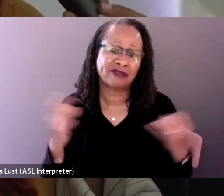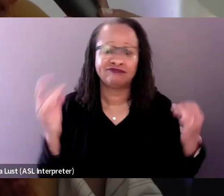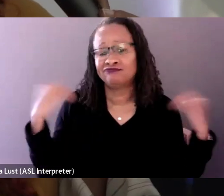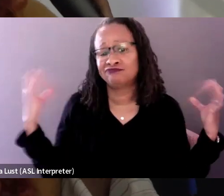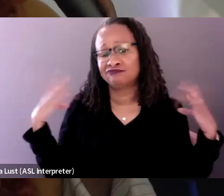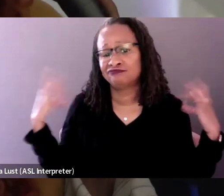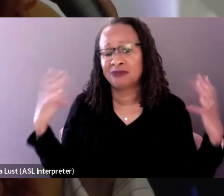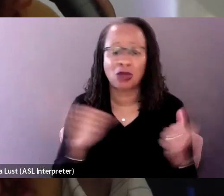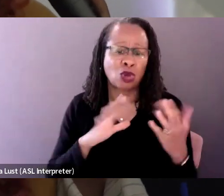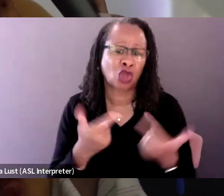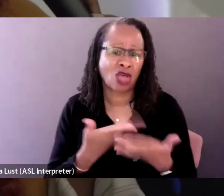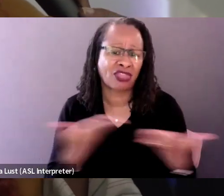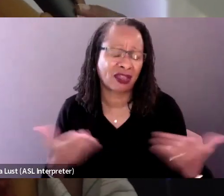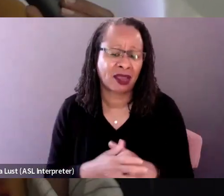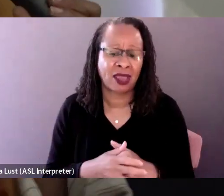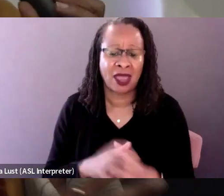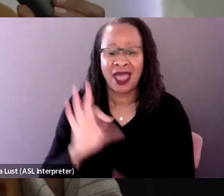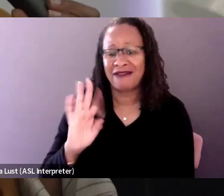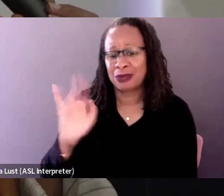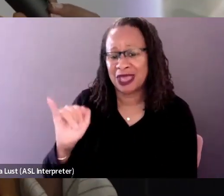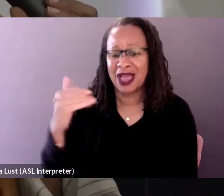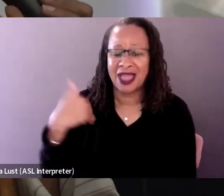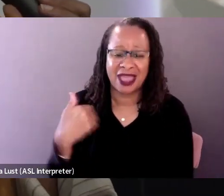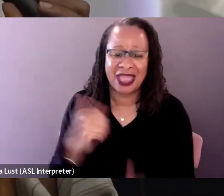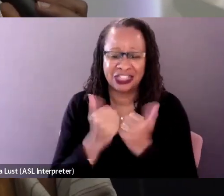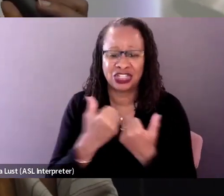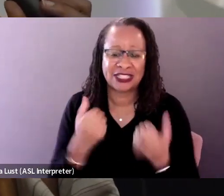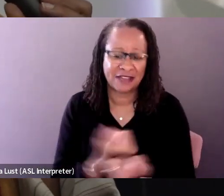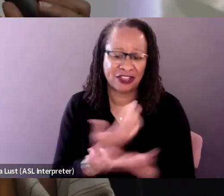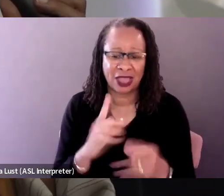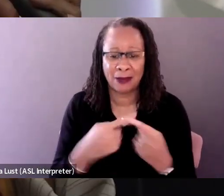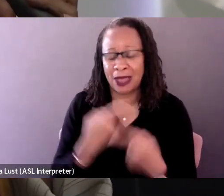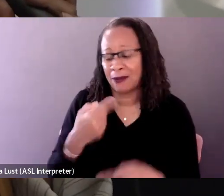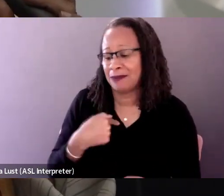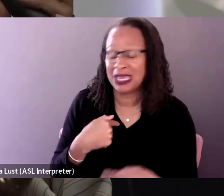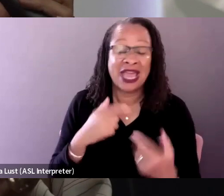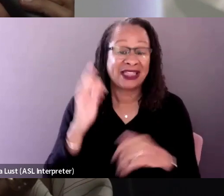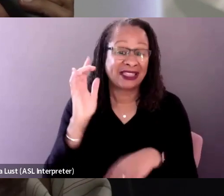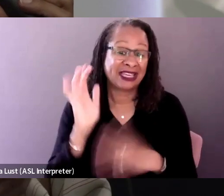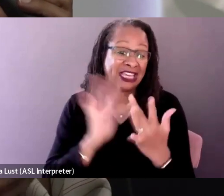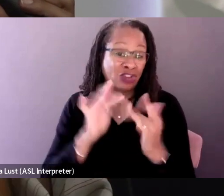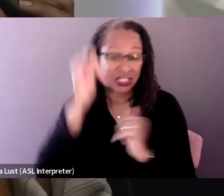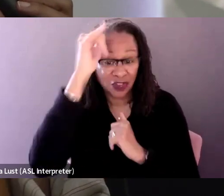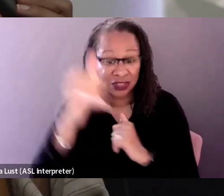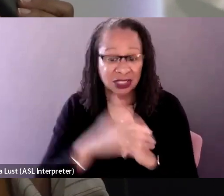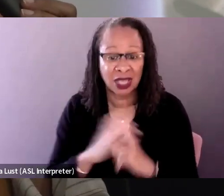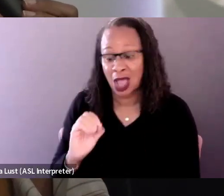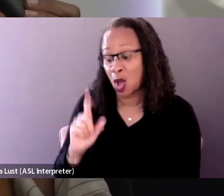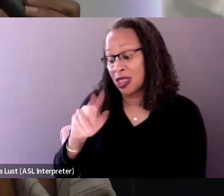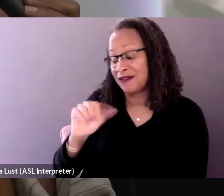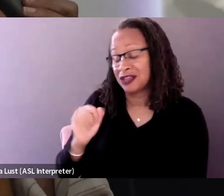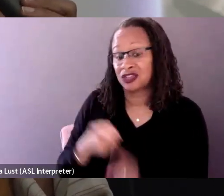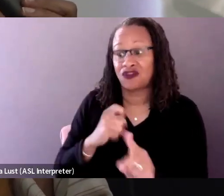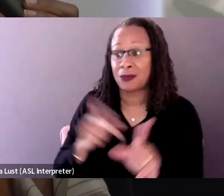agent has everything about me, and it is what it is, the internet's forever. And Olivia, coming from a place of being a technologist and actually understanding how it